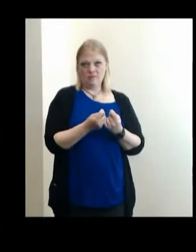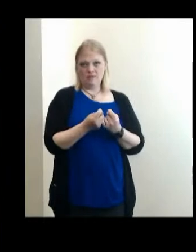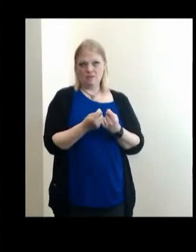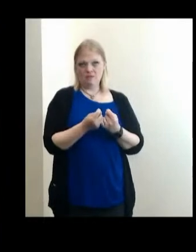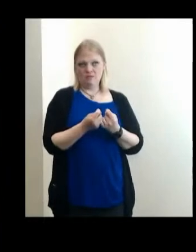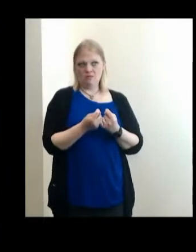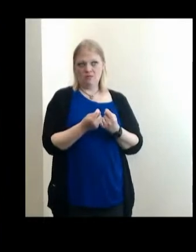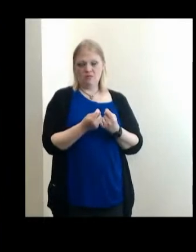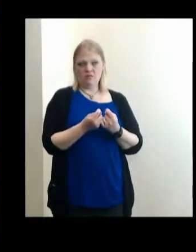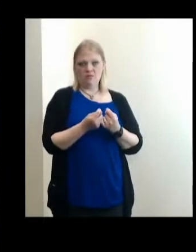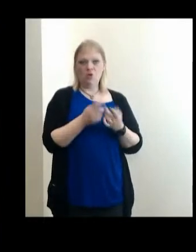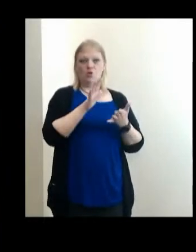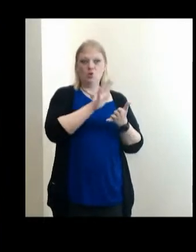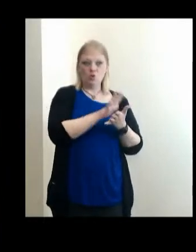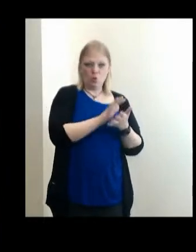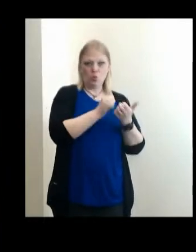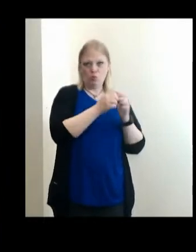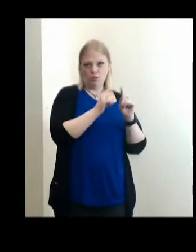are school-related.